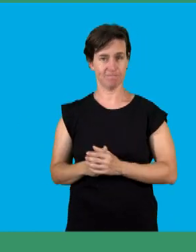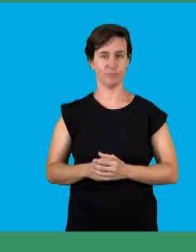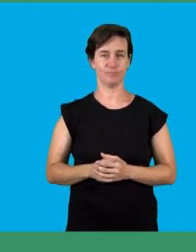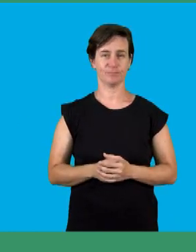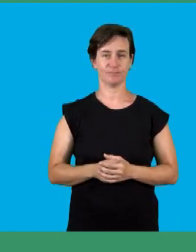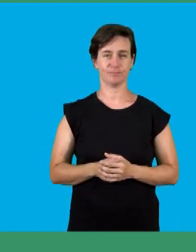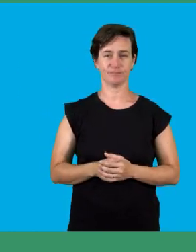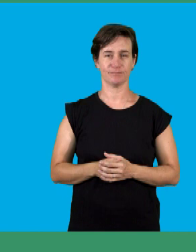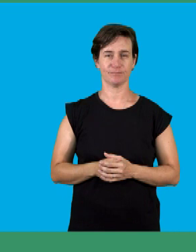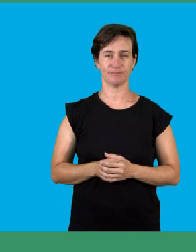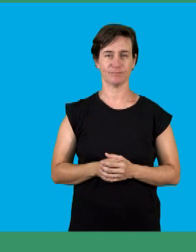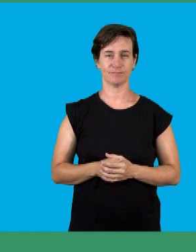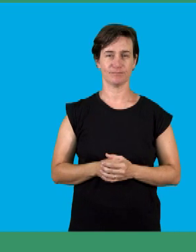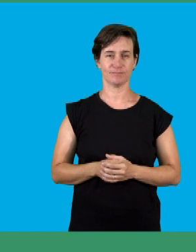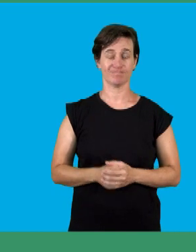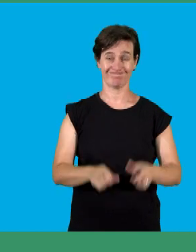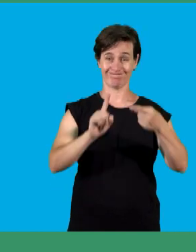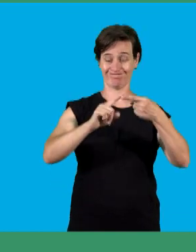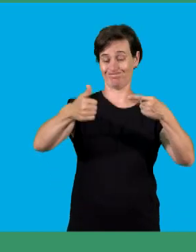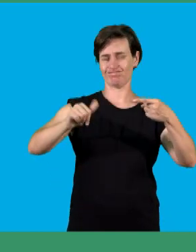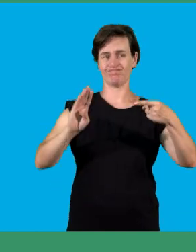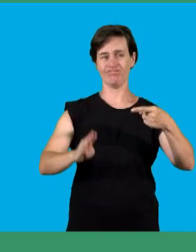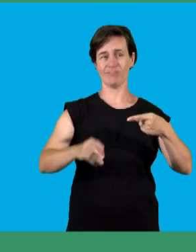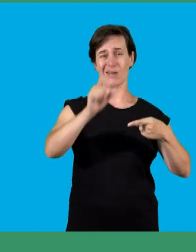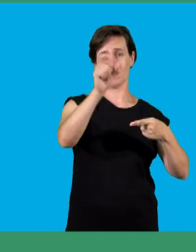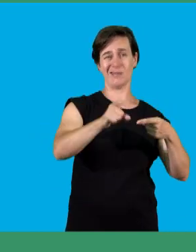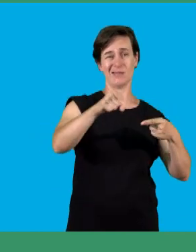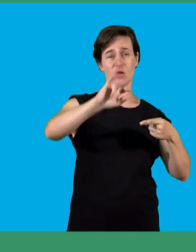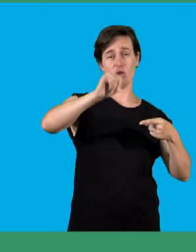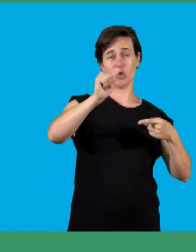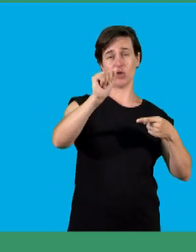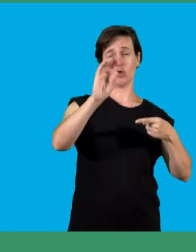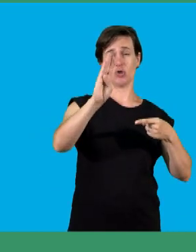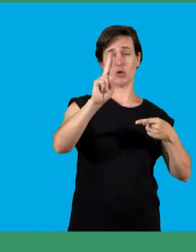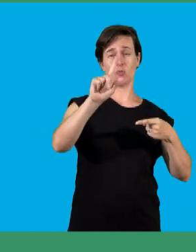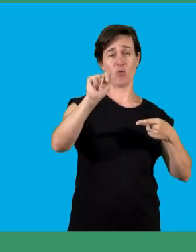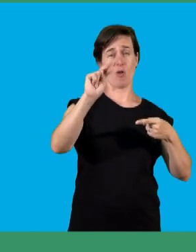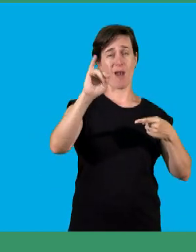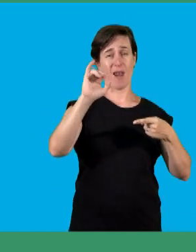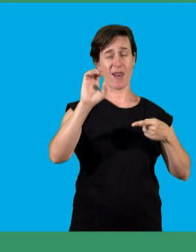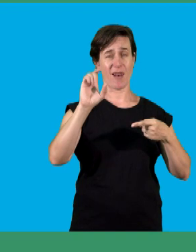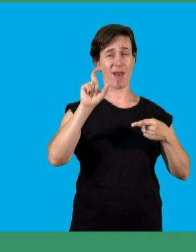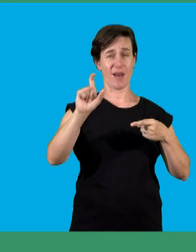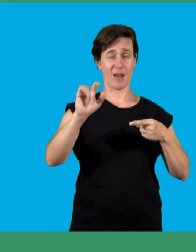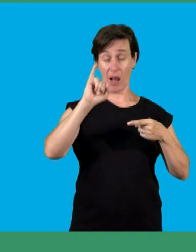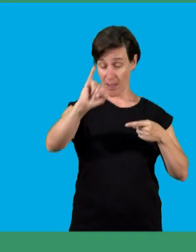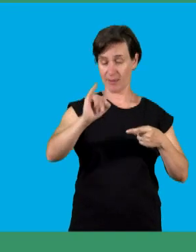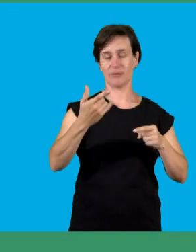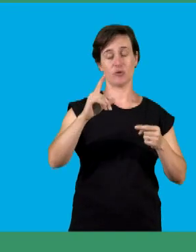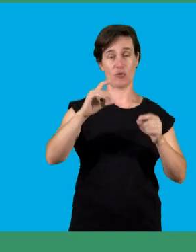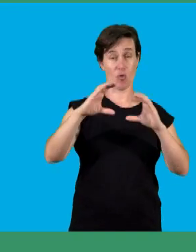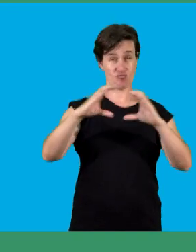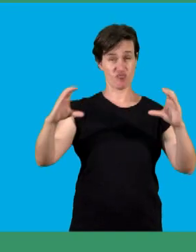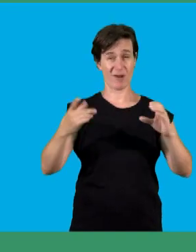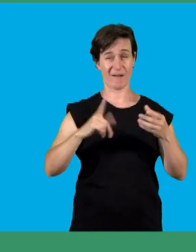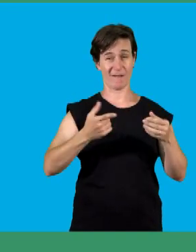sector. Let's move to number B. Jabulani Bricks Factory produces quality